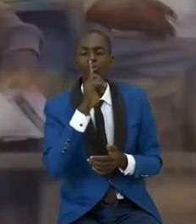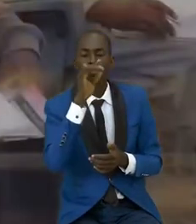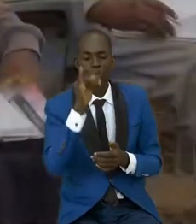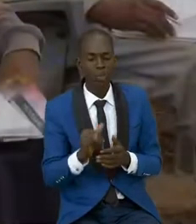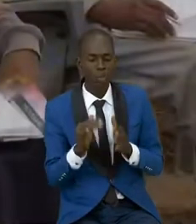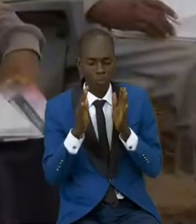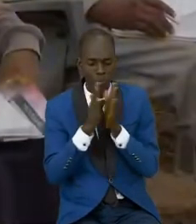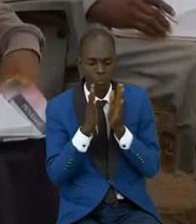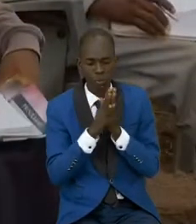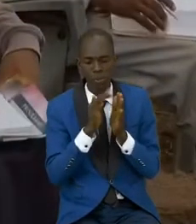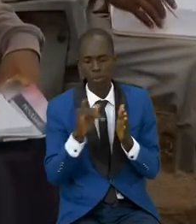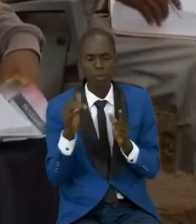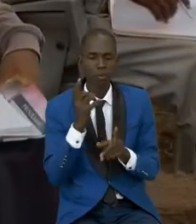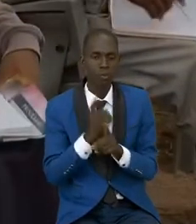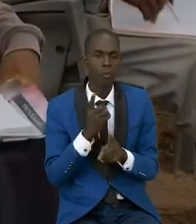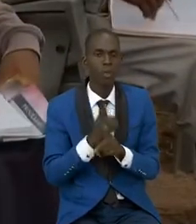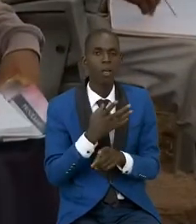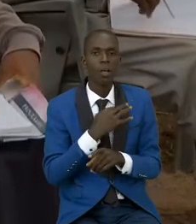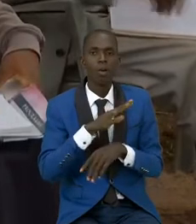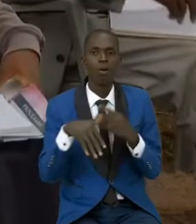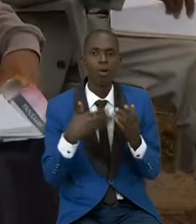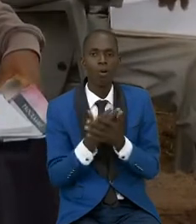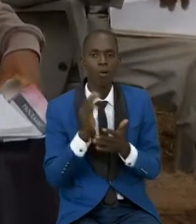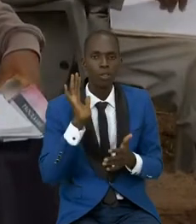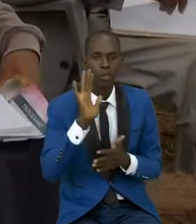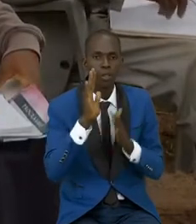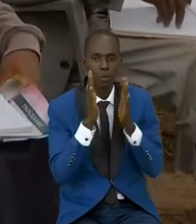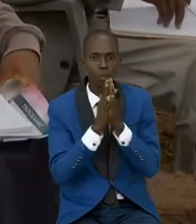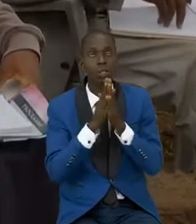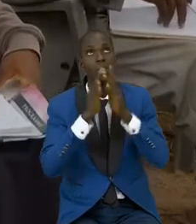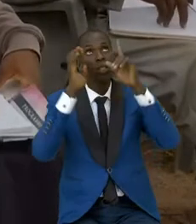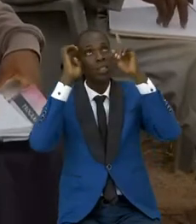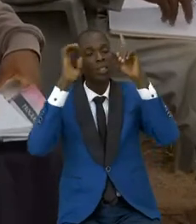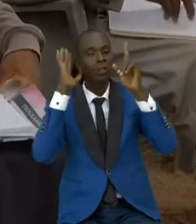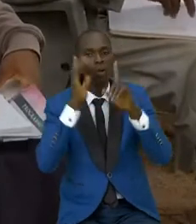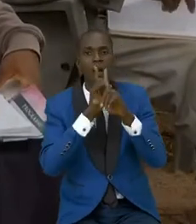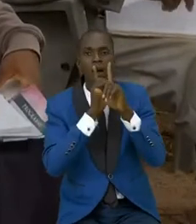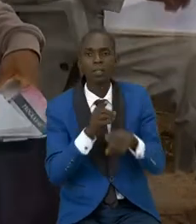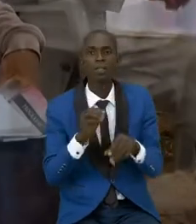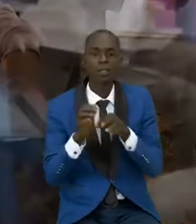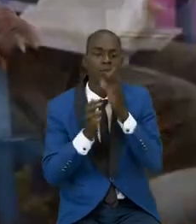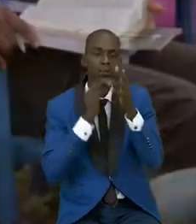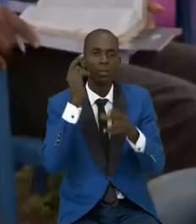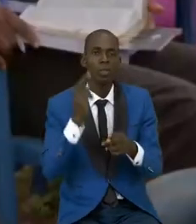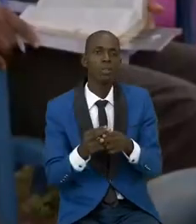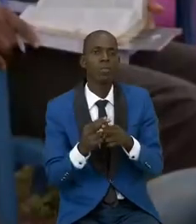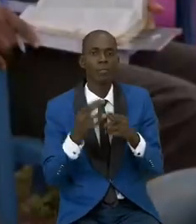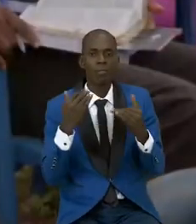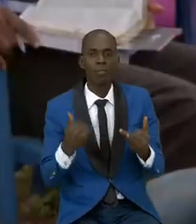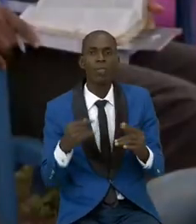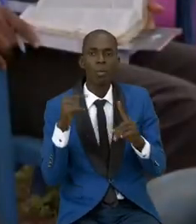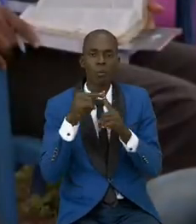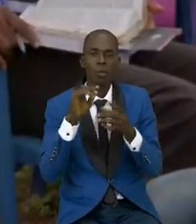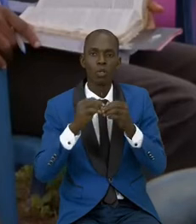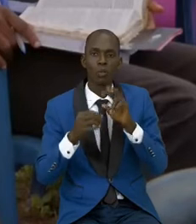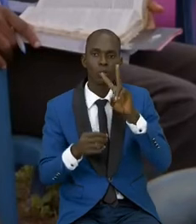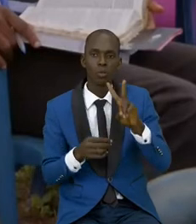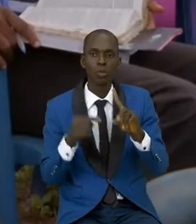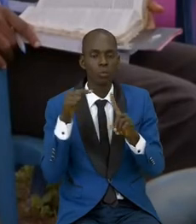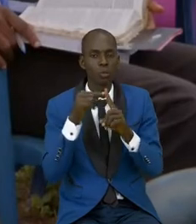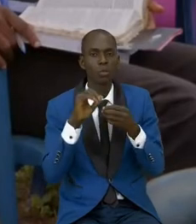And all your prayers, he will answer in Jesus' name. Let's come to point number two